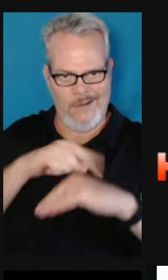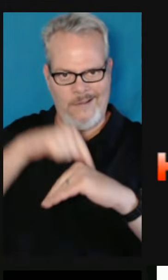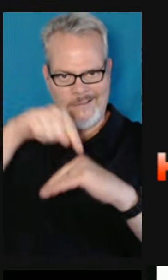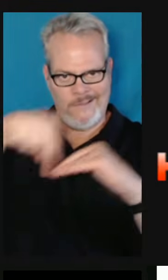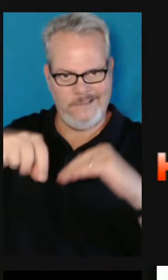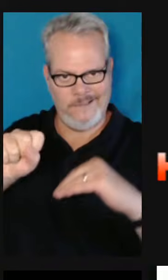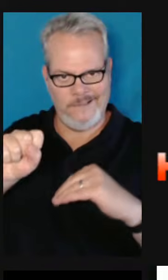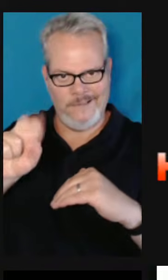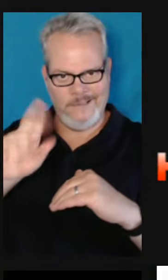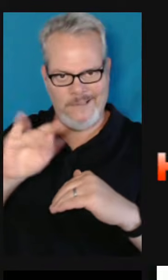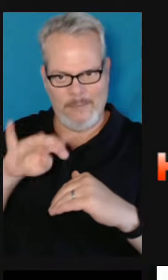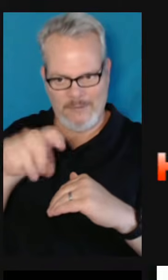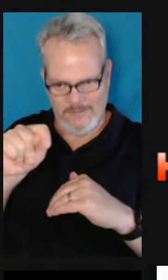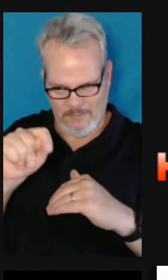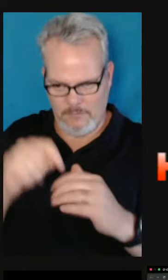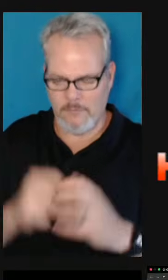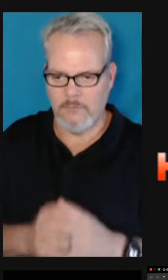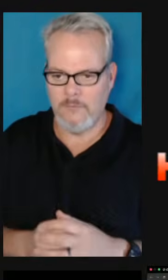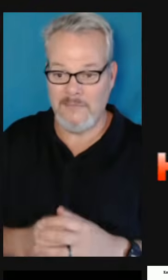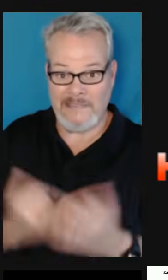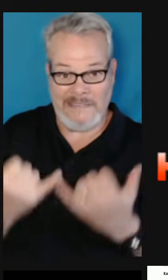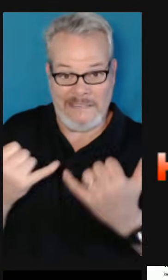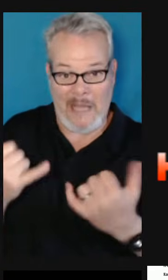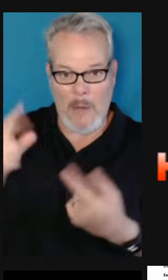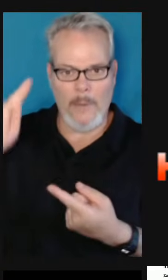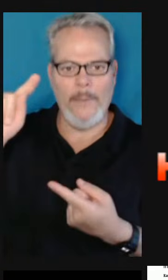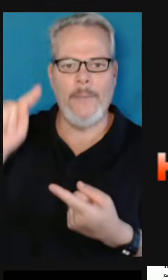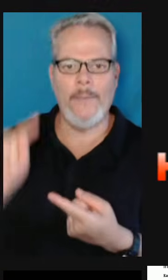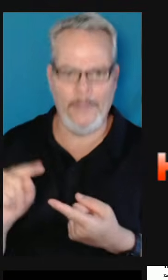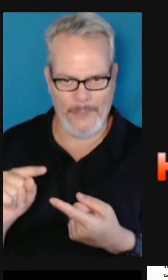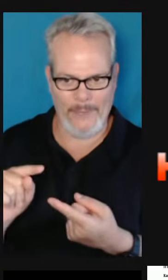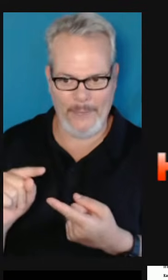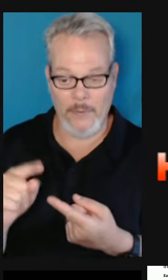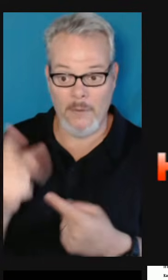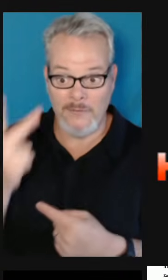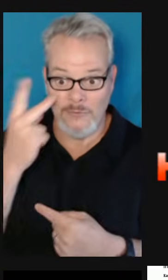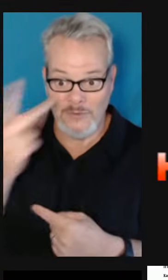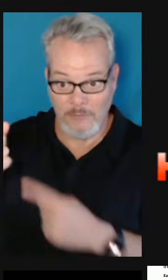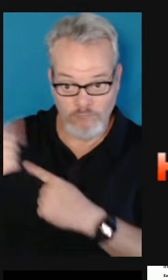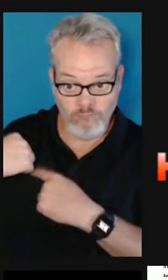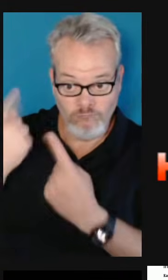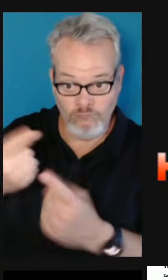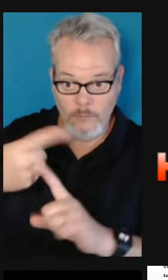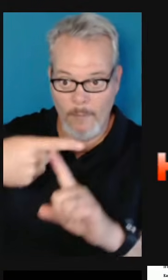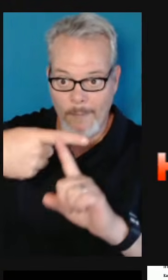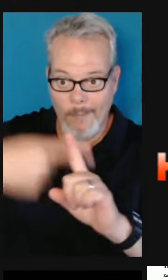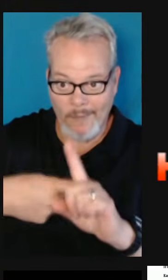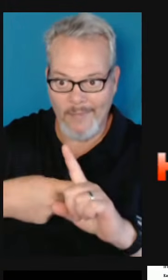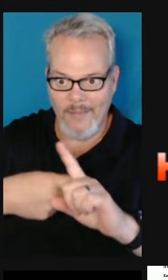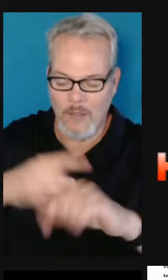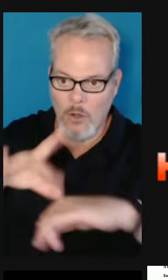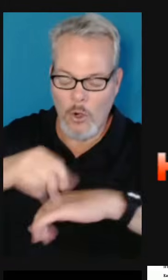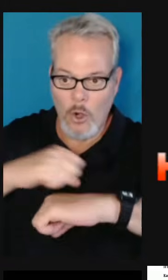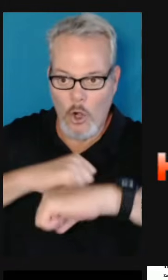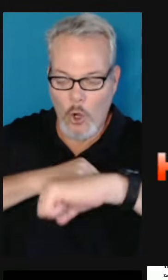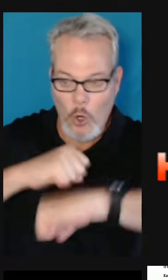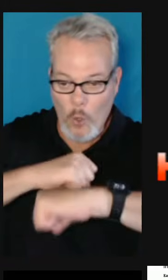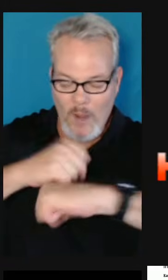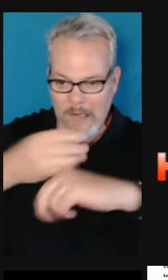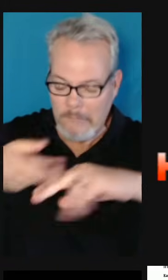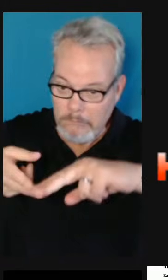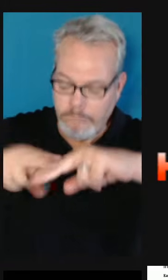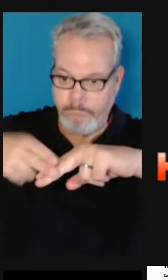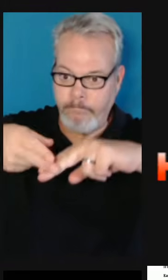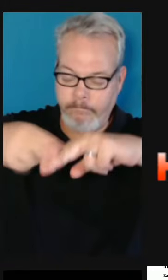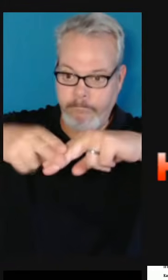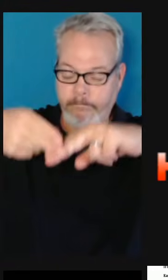episode actually ended. So here over the last month, you can see the earthquakes increasing prior to episode 41, but